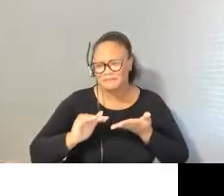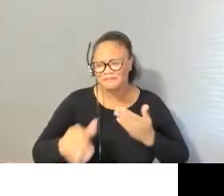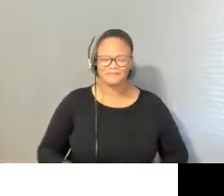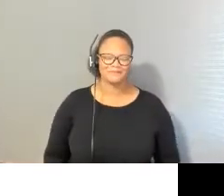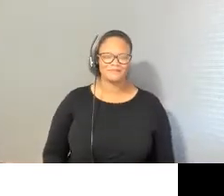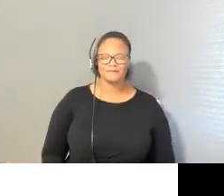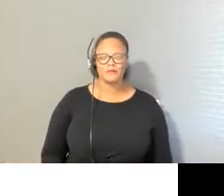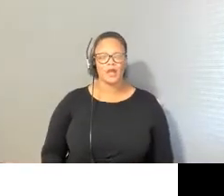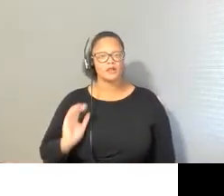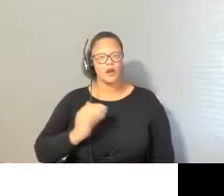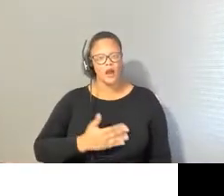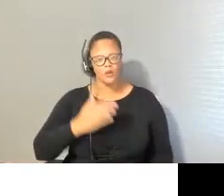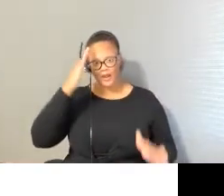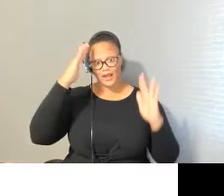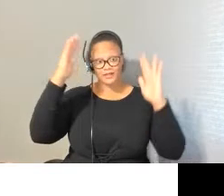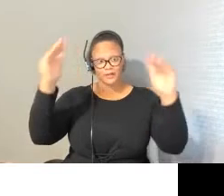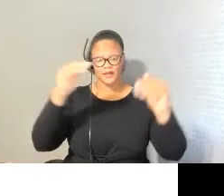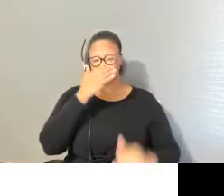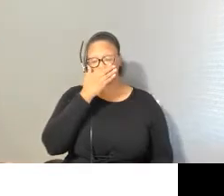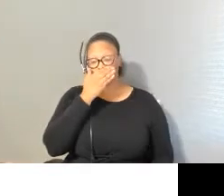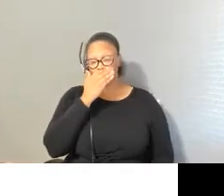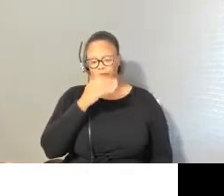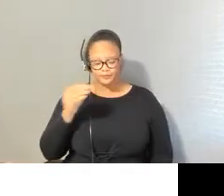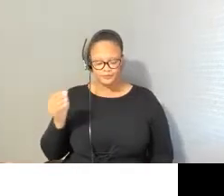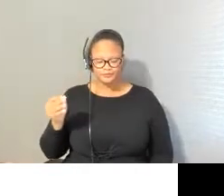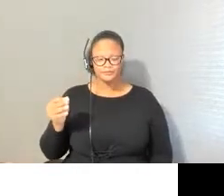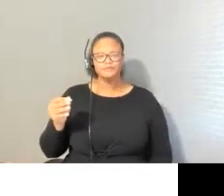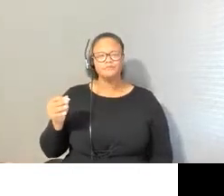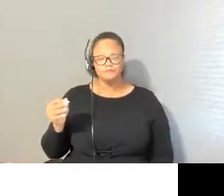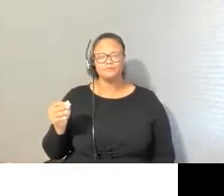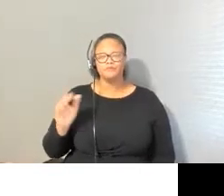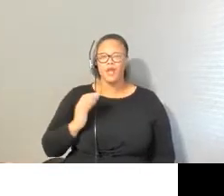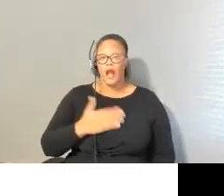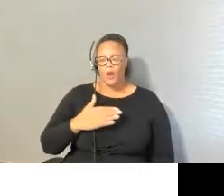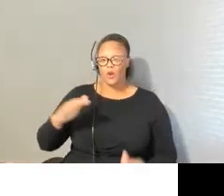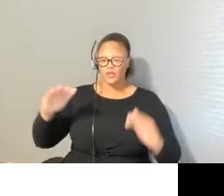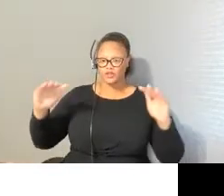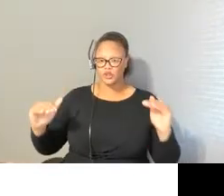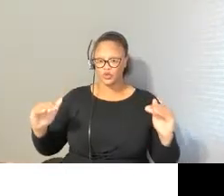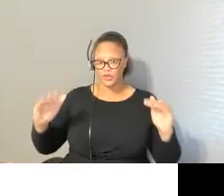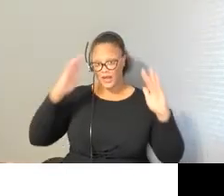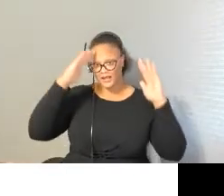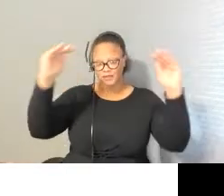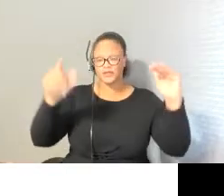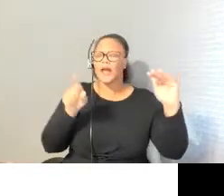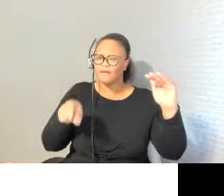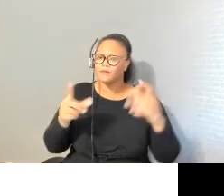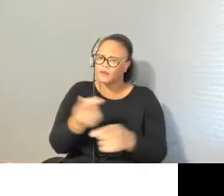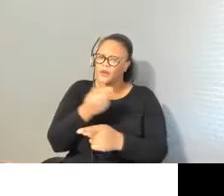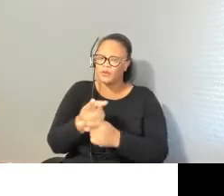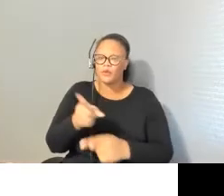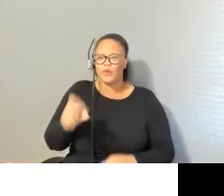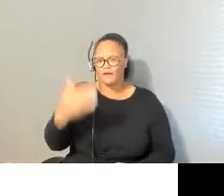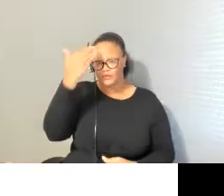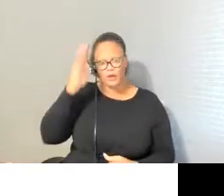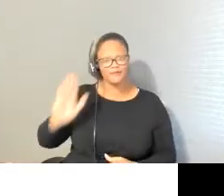expectation, you think about that, is that our children, expectations of our children have to be appropriate. We have to know what they can and